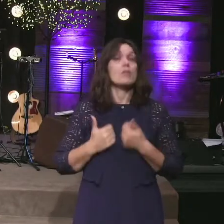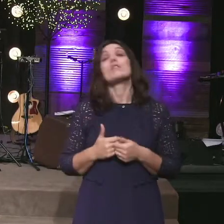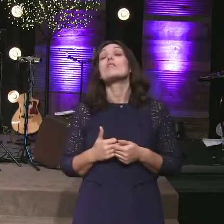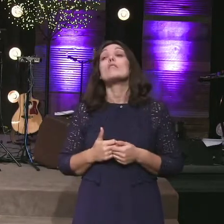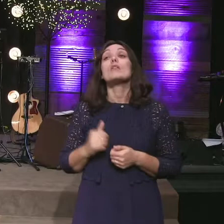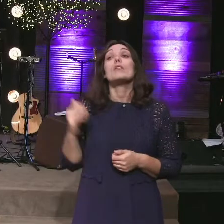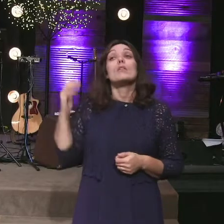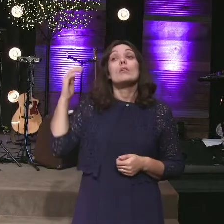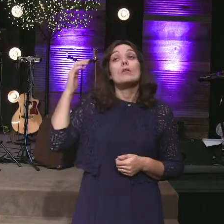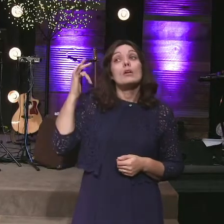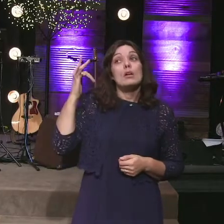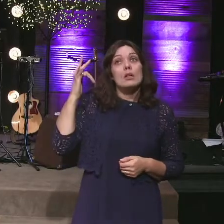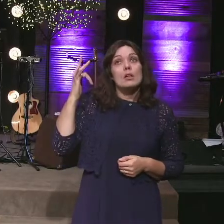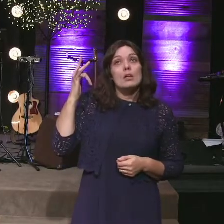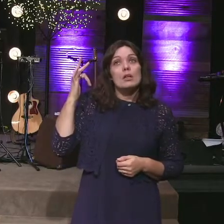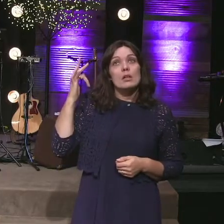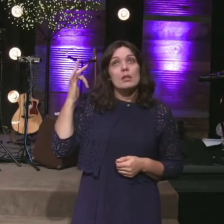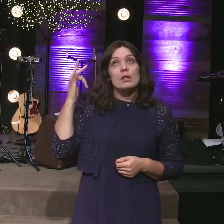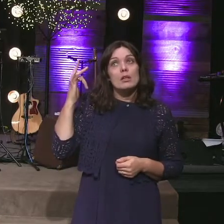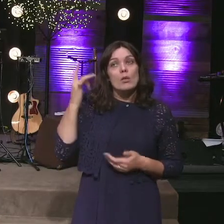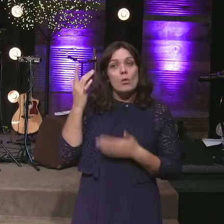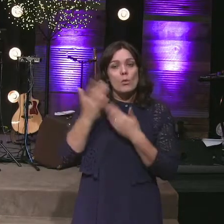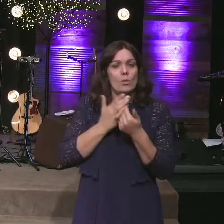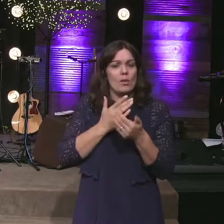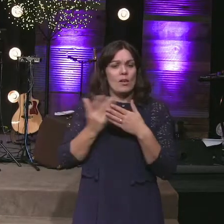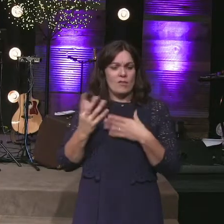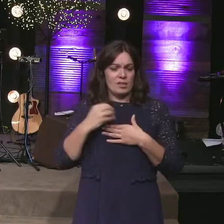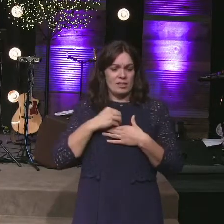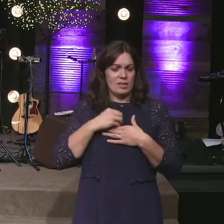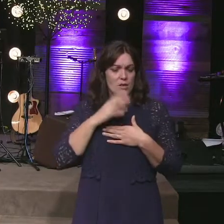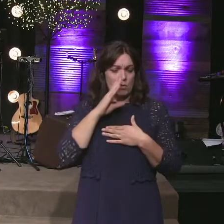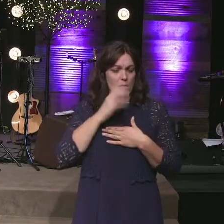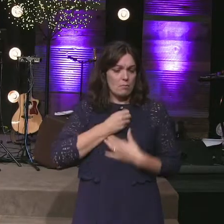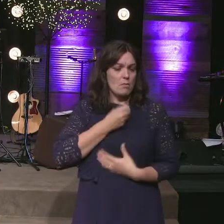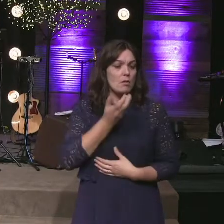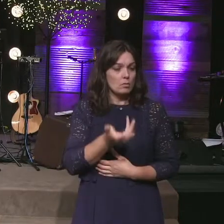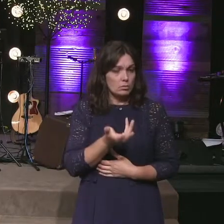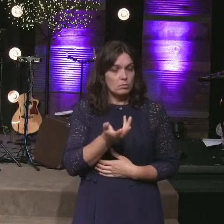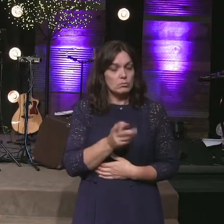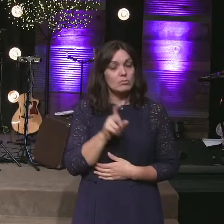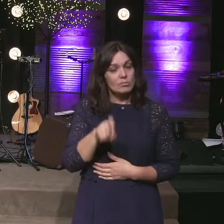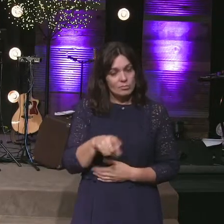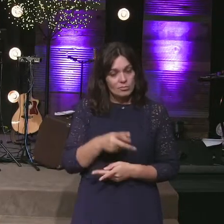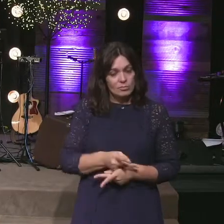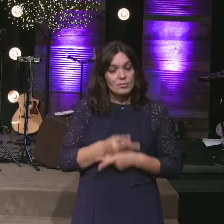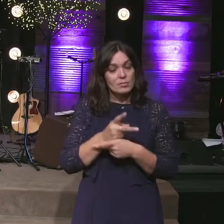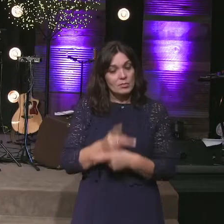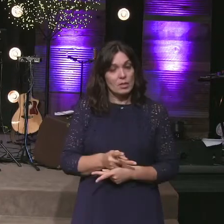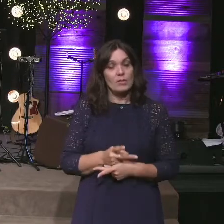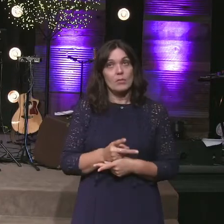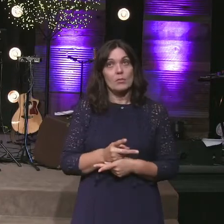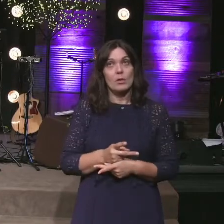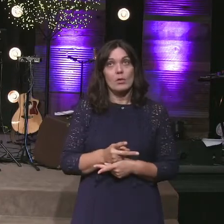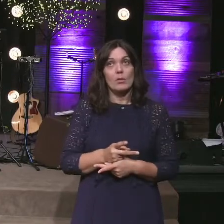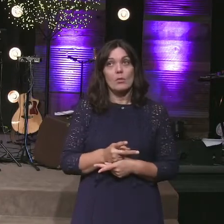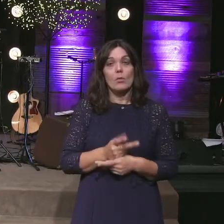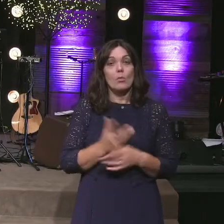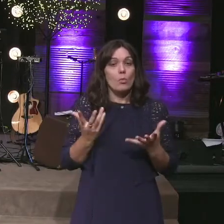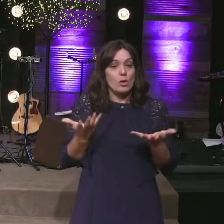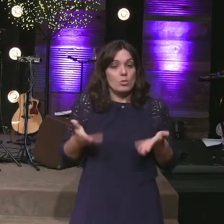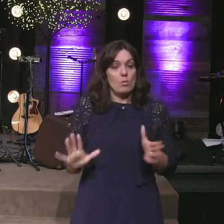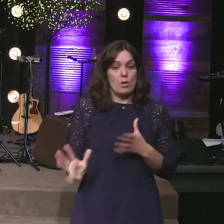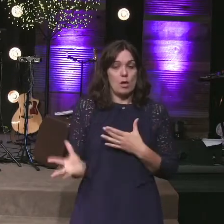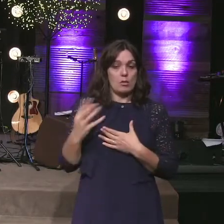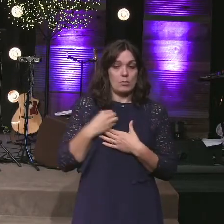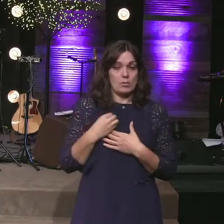because what's in you is going to come out. And you have to be careful about what you allow in you. I remember